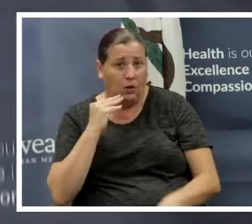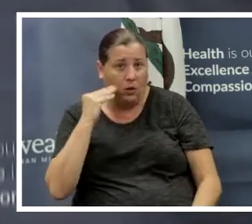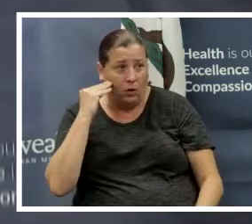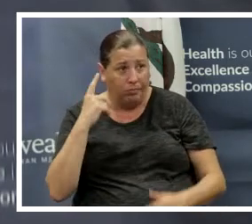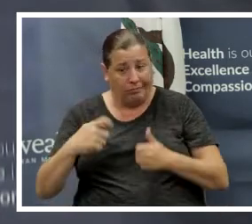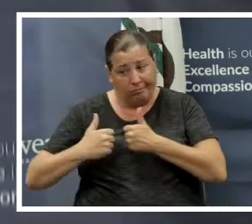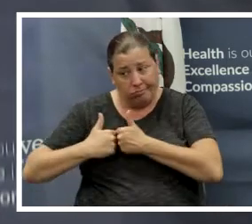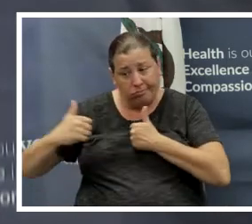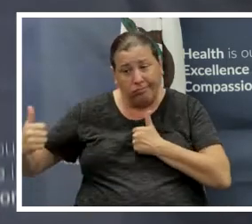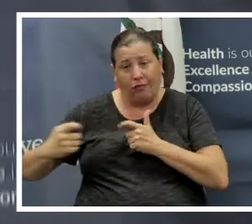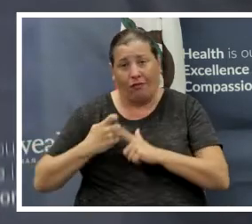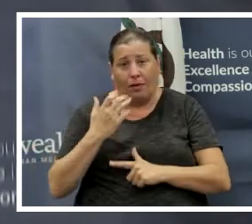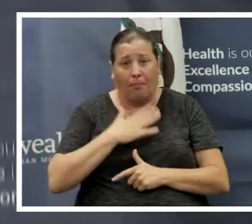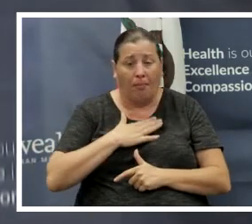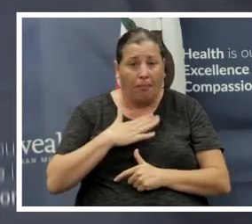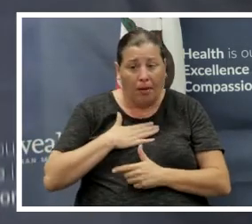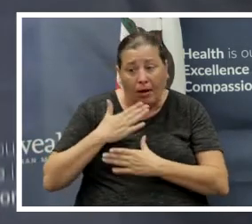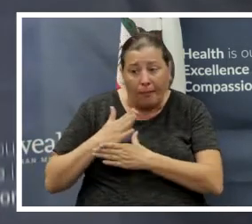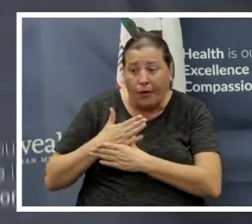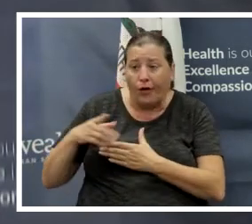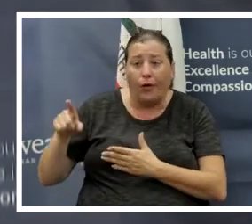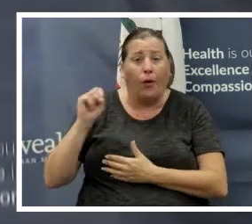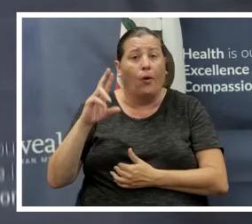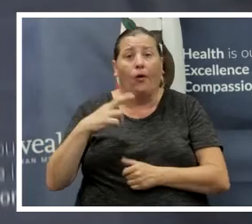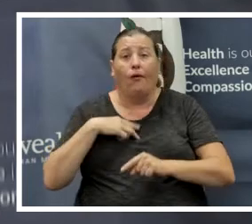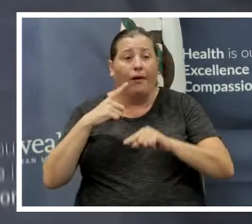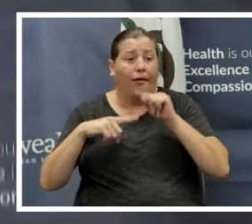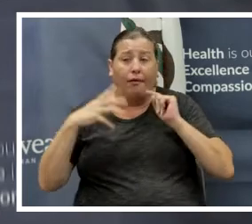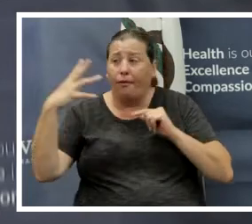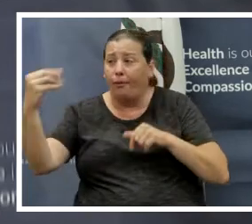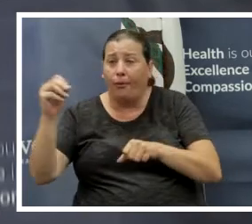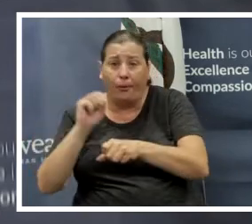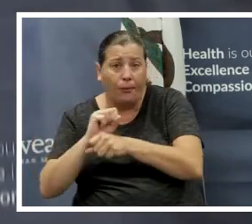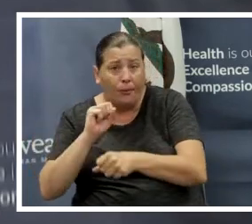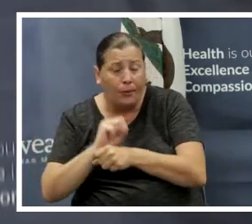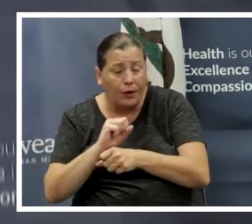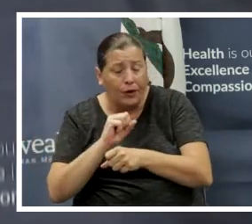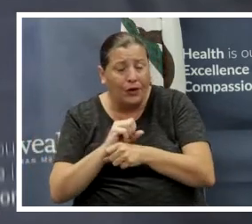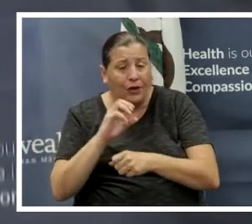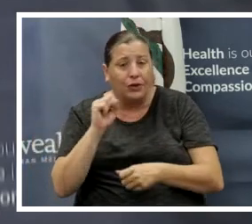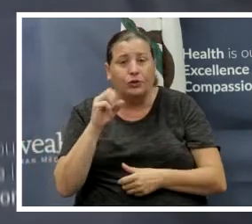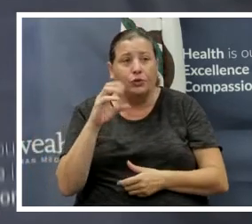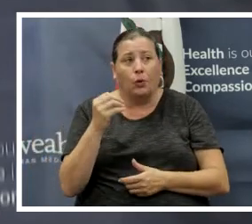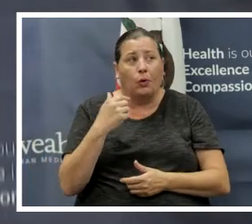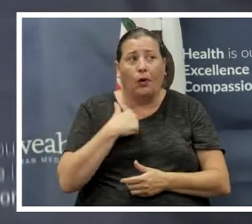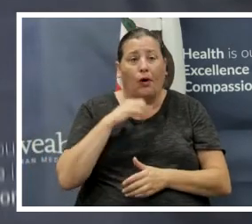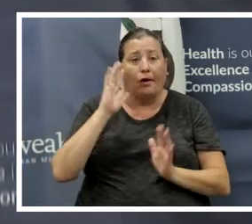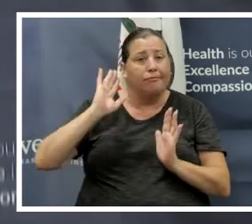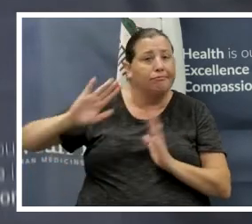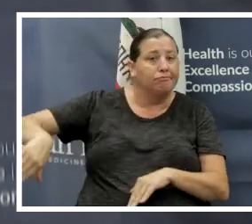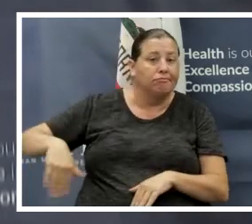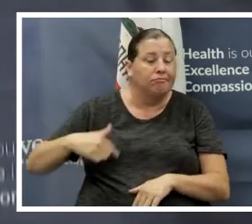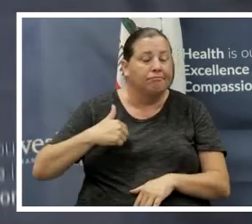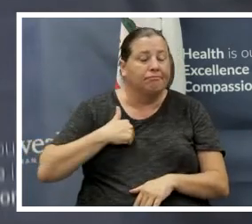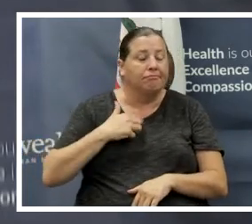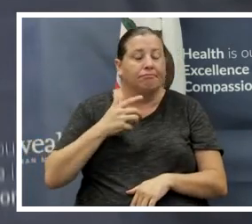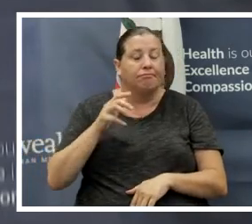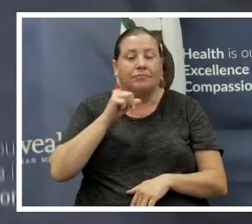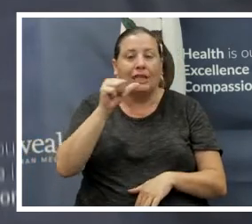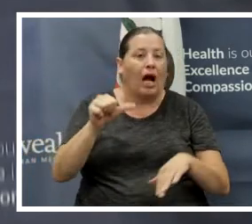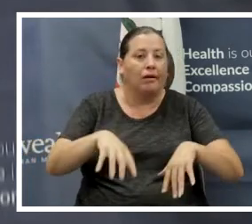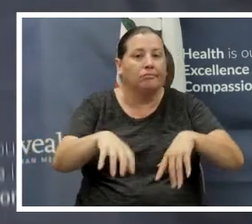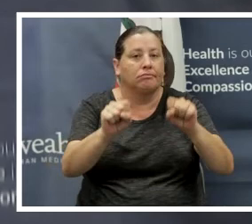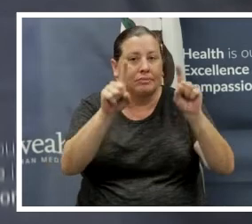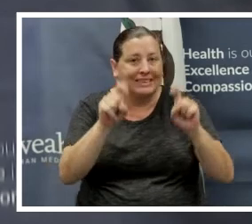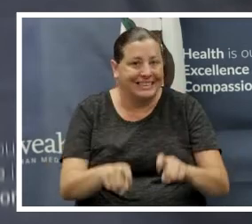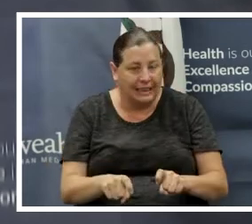my loved ones, or I may not be able to go to work. So I'm just going to take my chances and not get tested, which is really